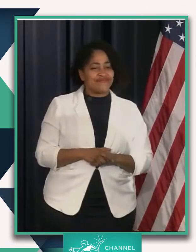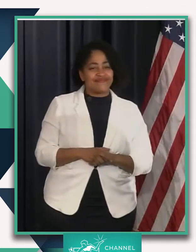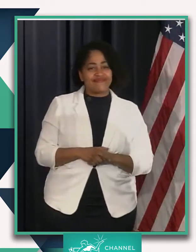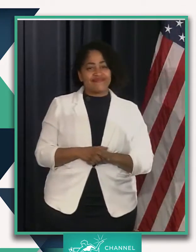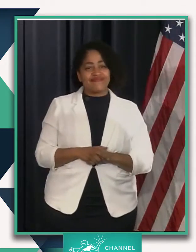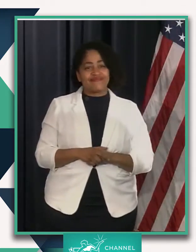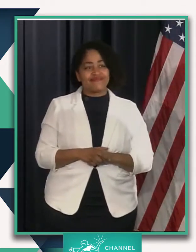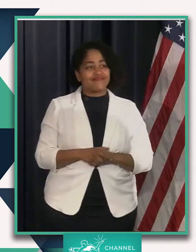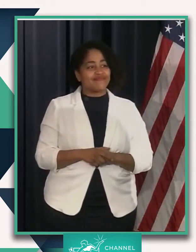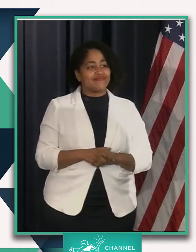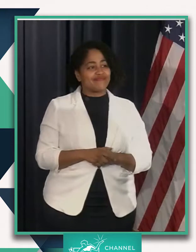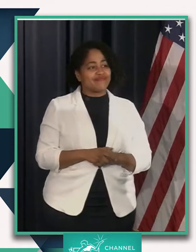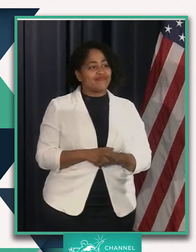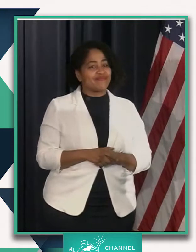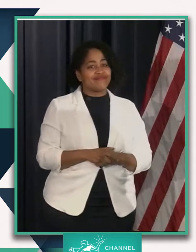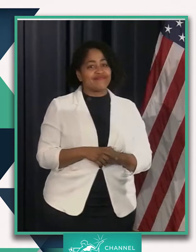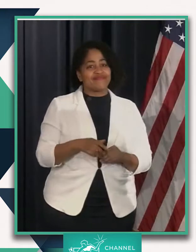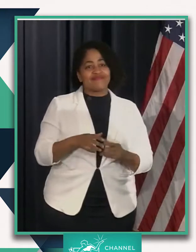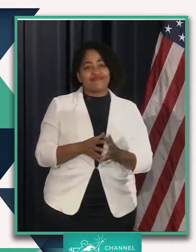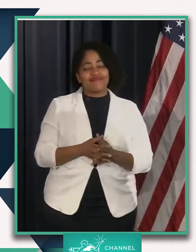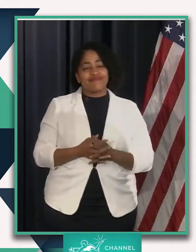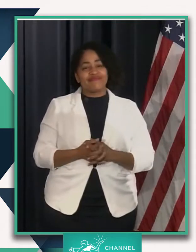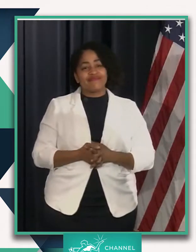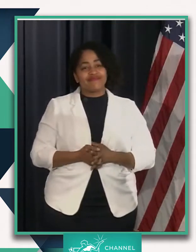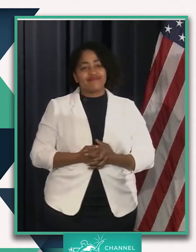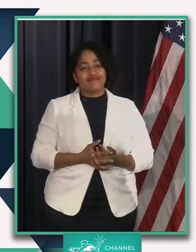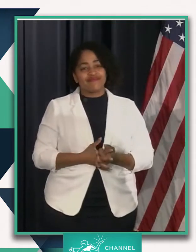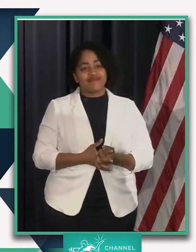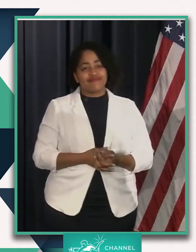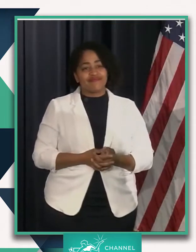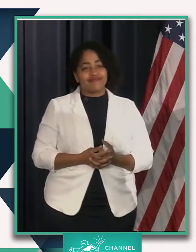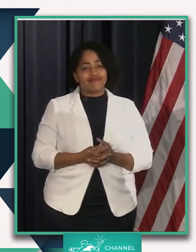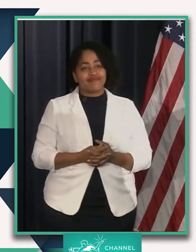All right. Let me make sure I can work this.